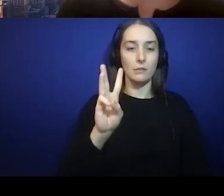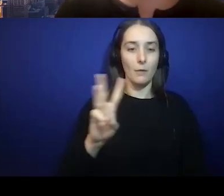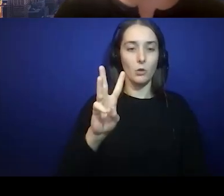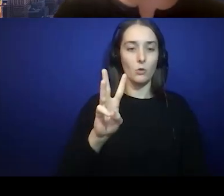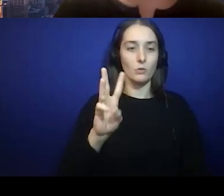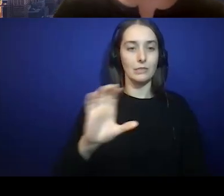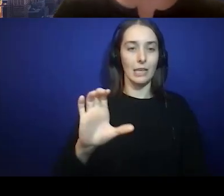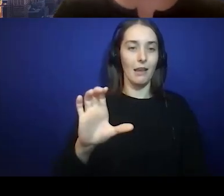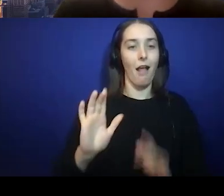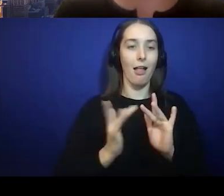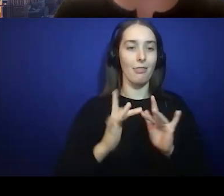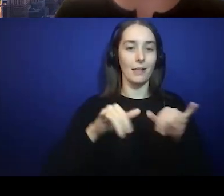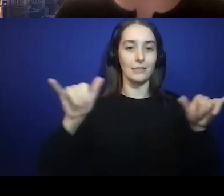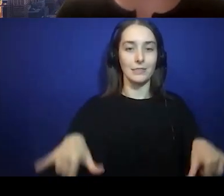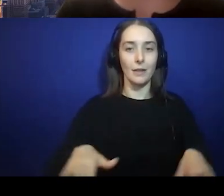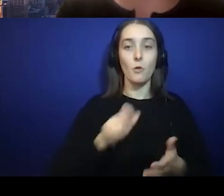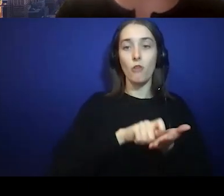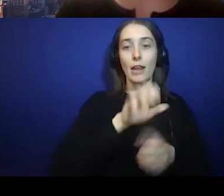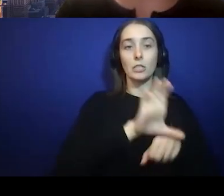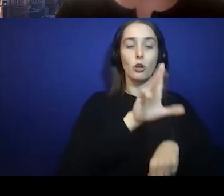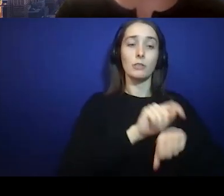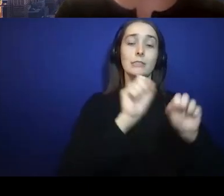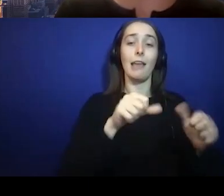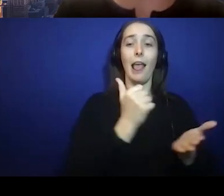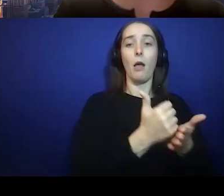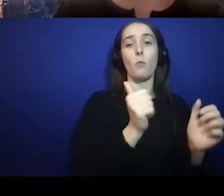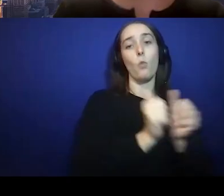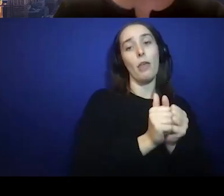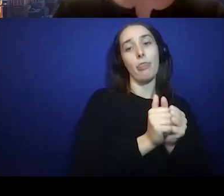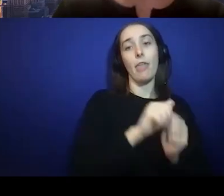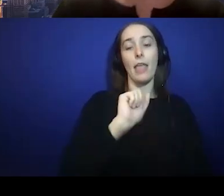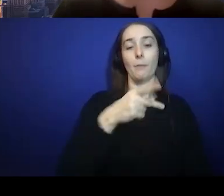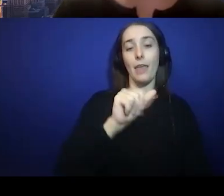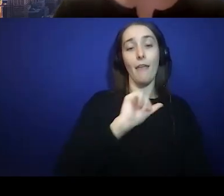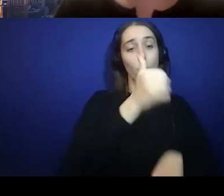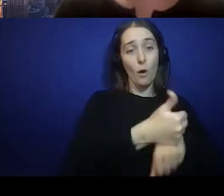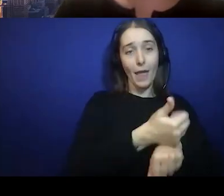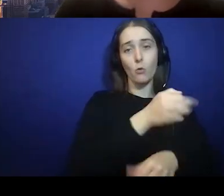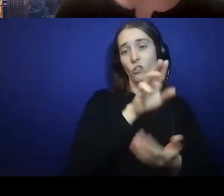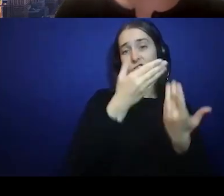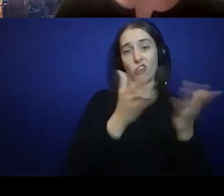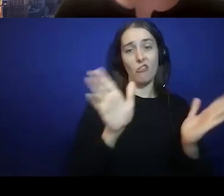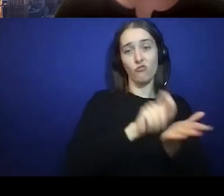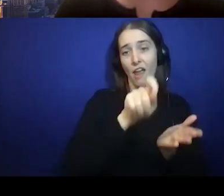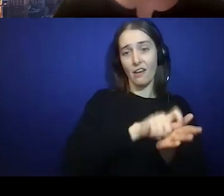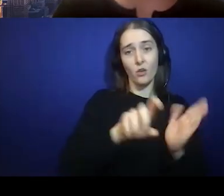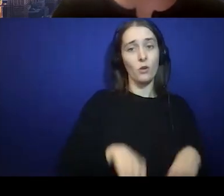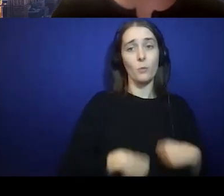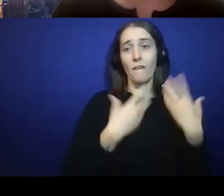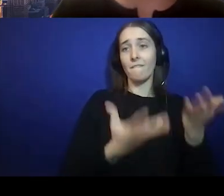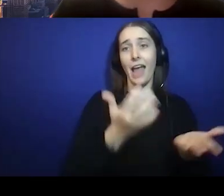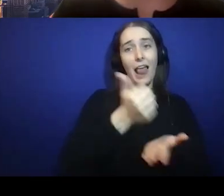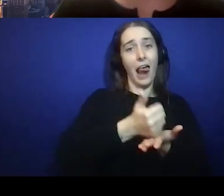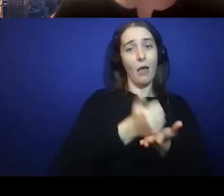The writing consultants can help you with APA formatting or with your writing in general. We provide students with assistance at any stage